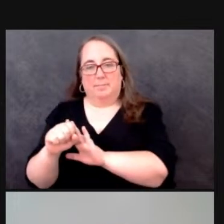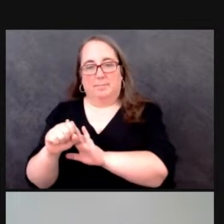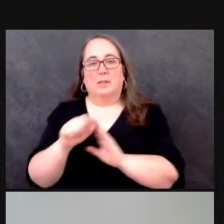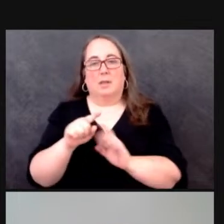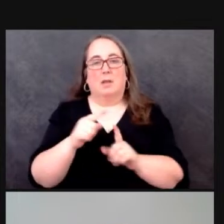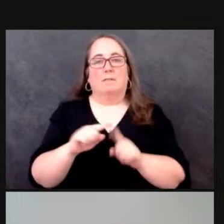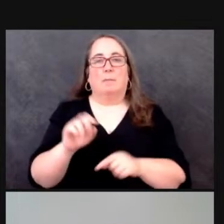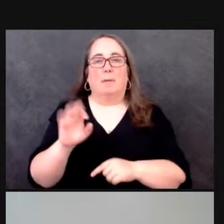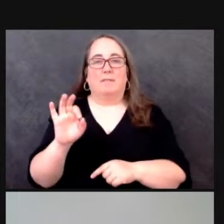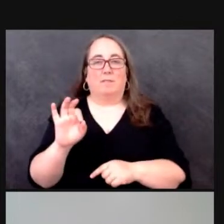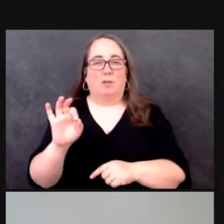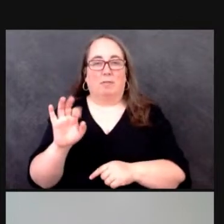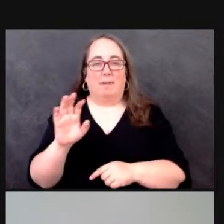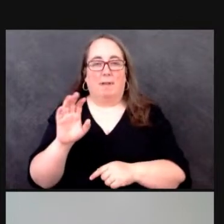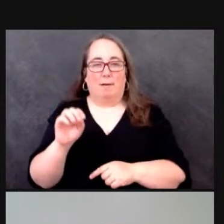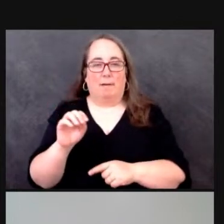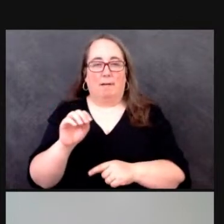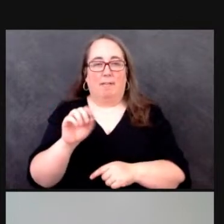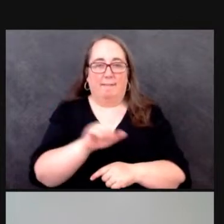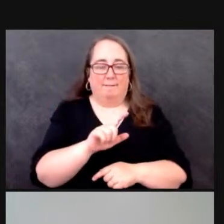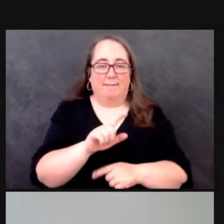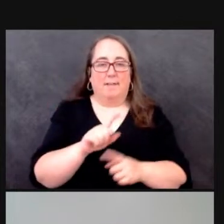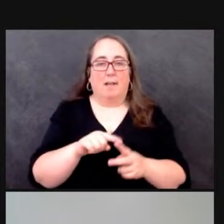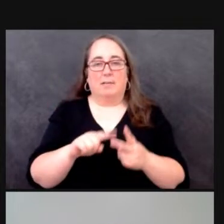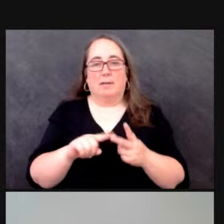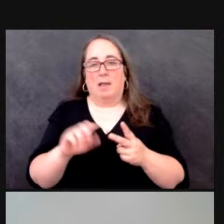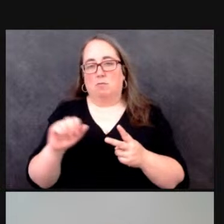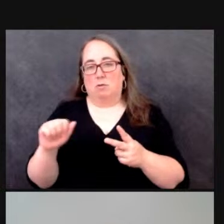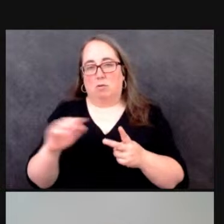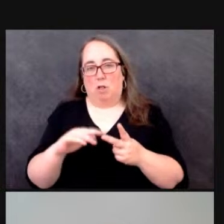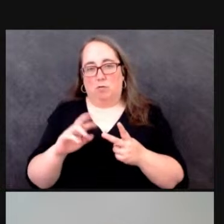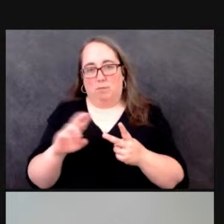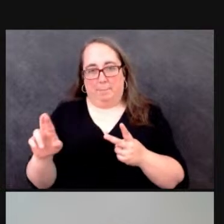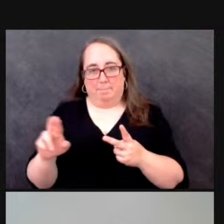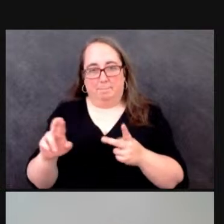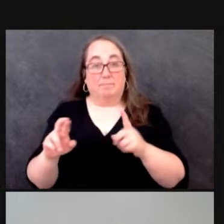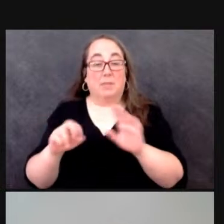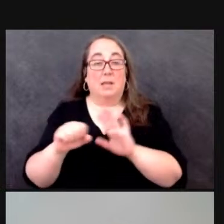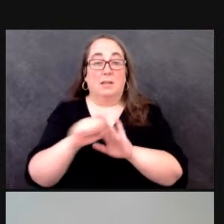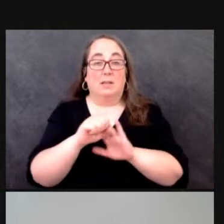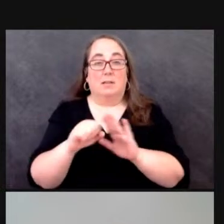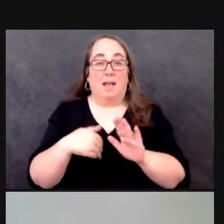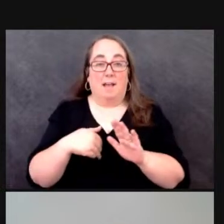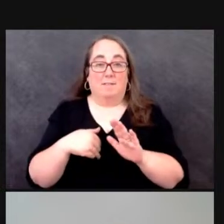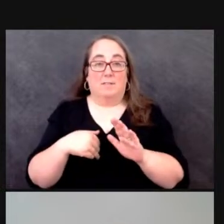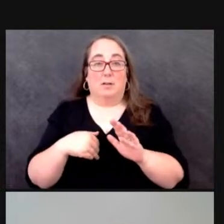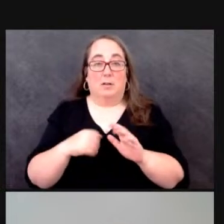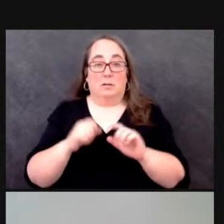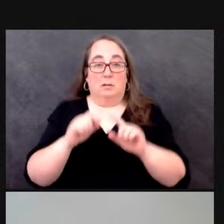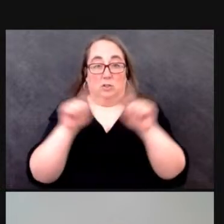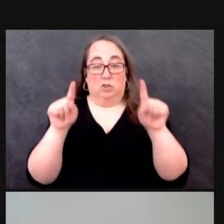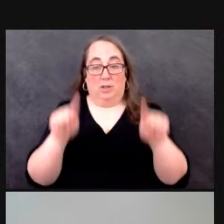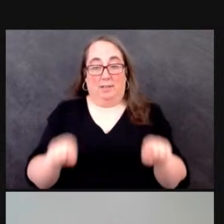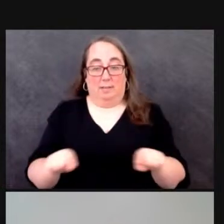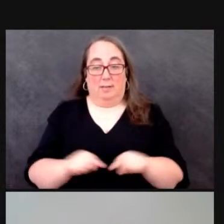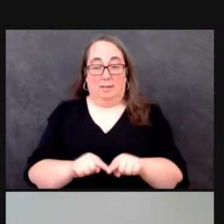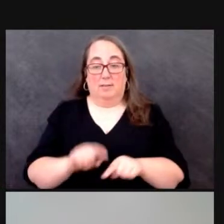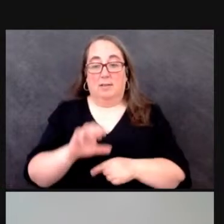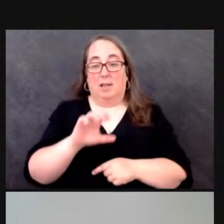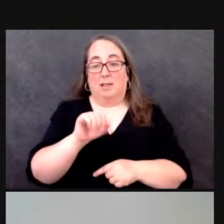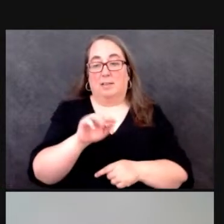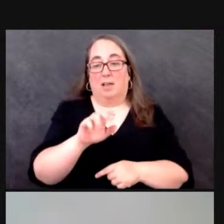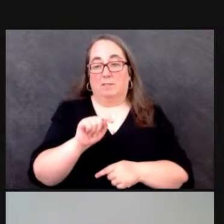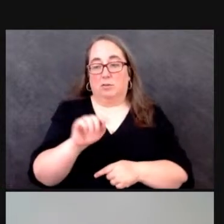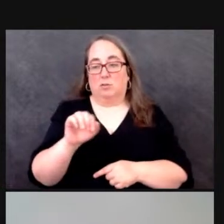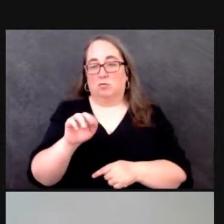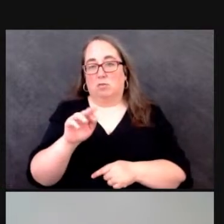on the left and Anne Arundel County on the right. The seal consists of a shield bearing the Calvert and Crossland arms under an